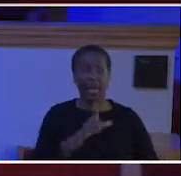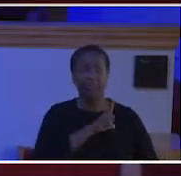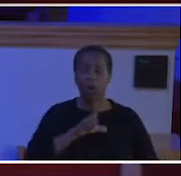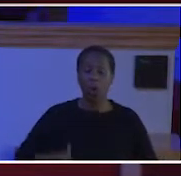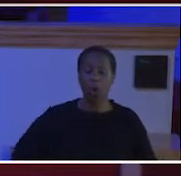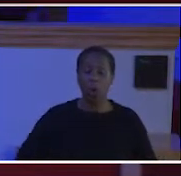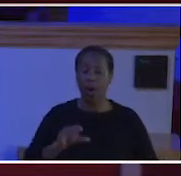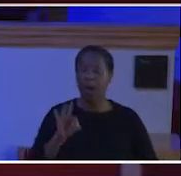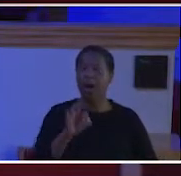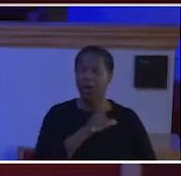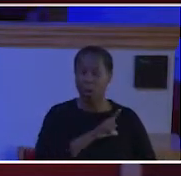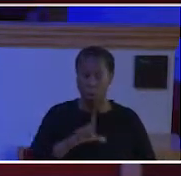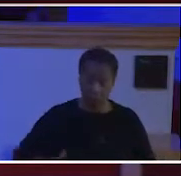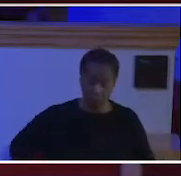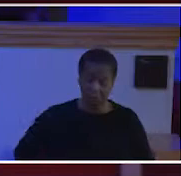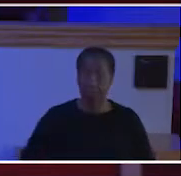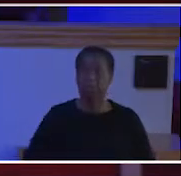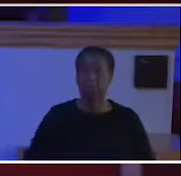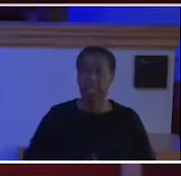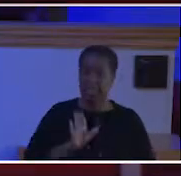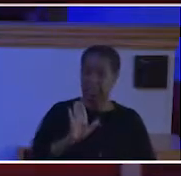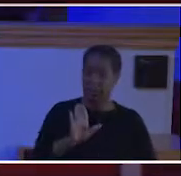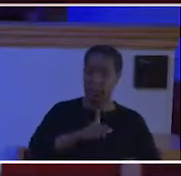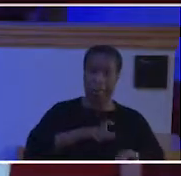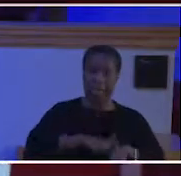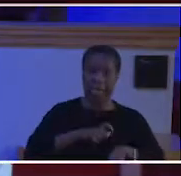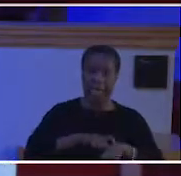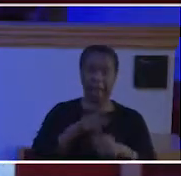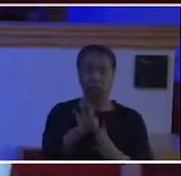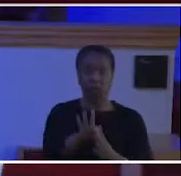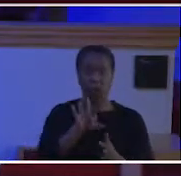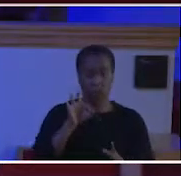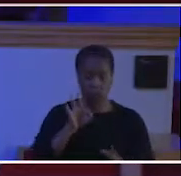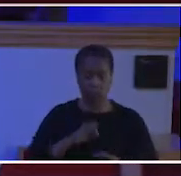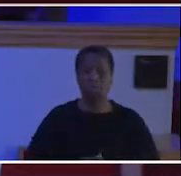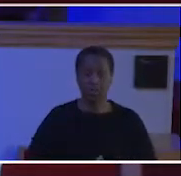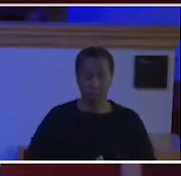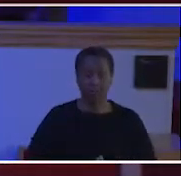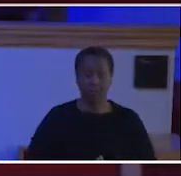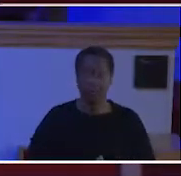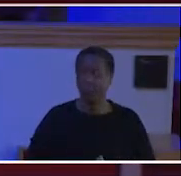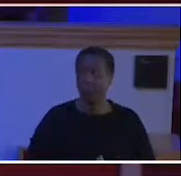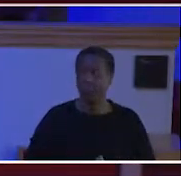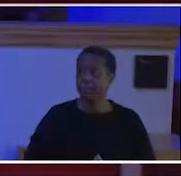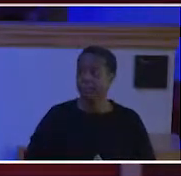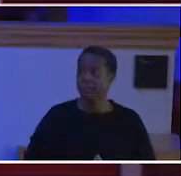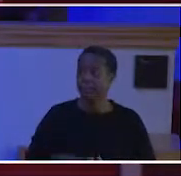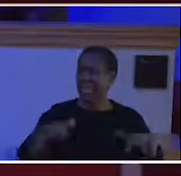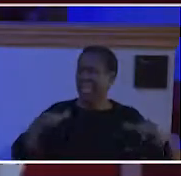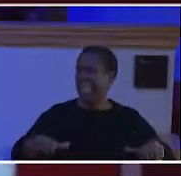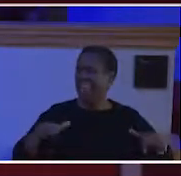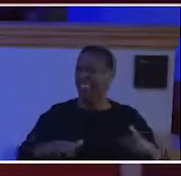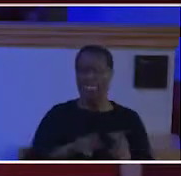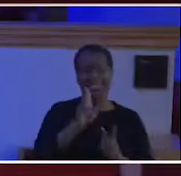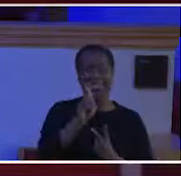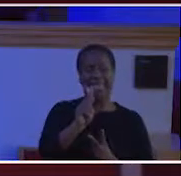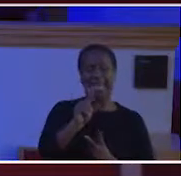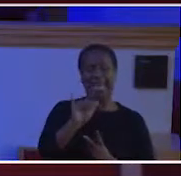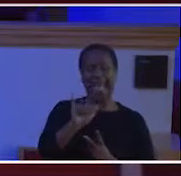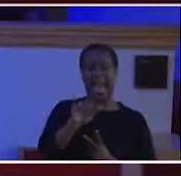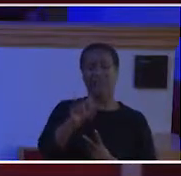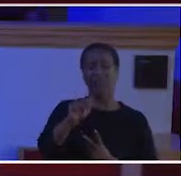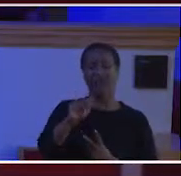It's your time to choose in this kairotic moment